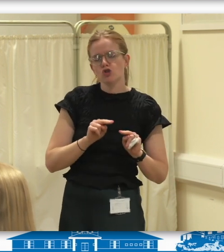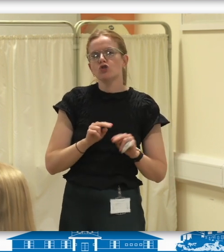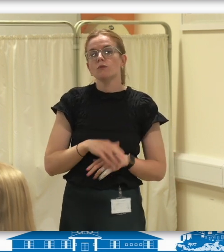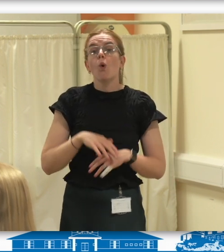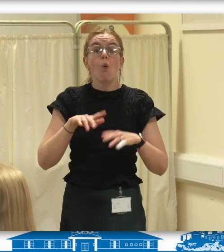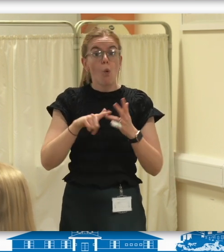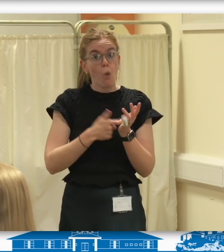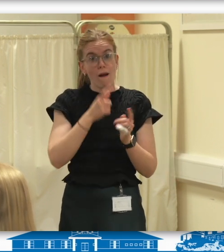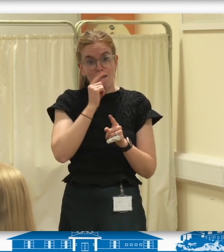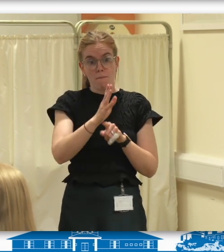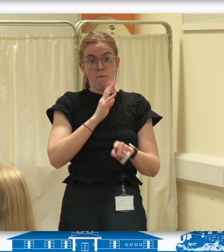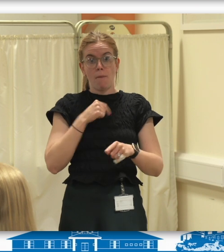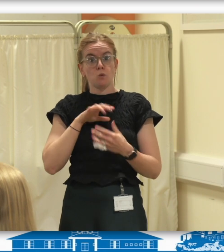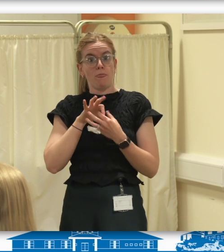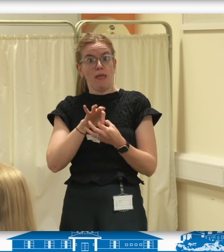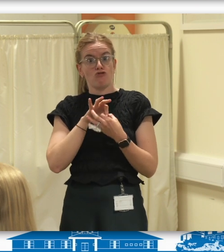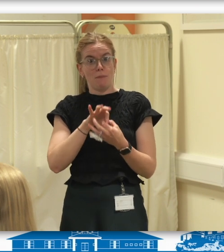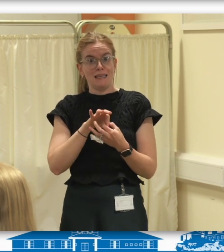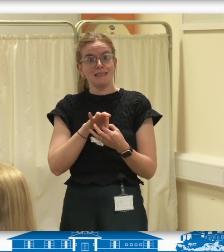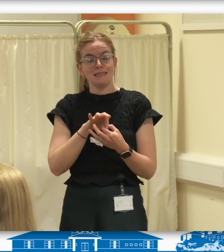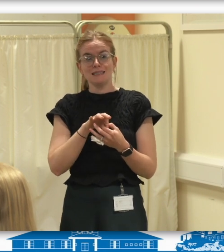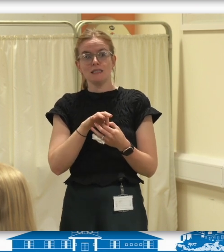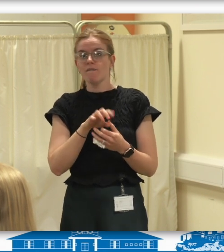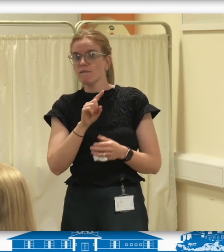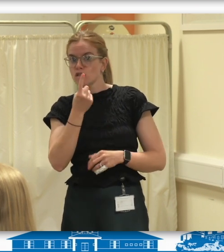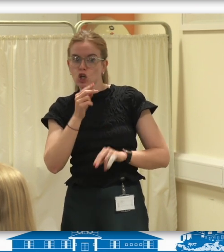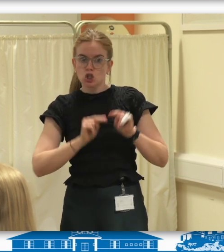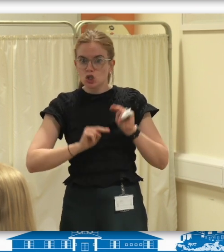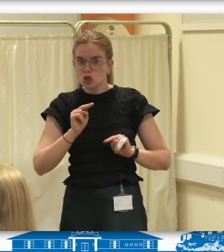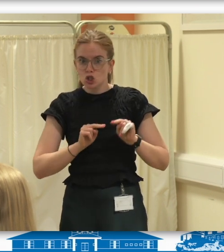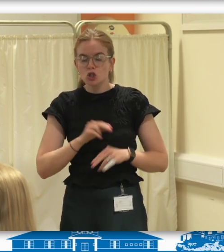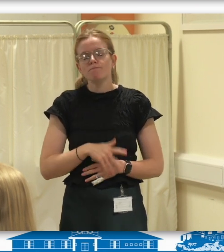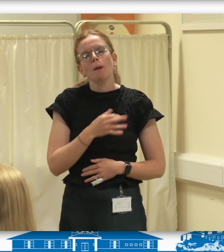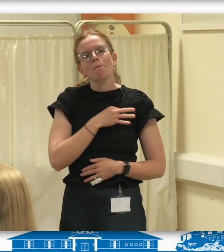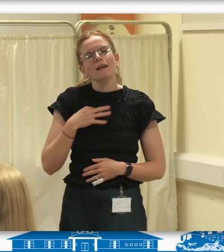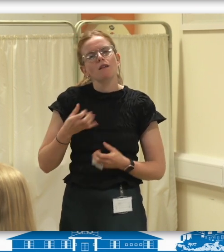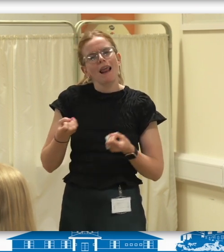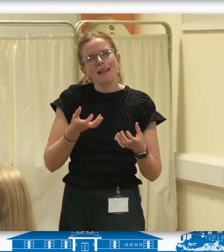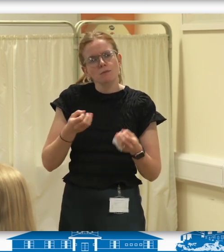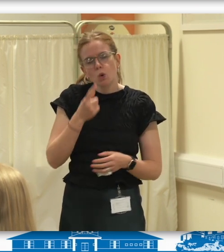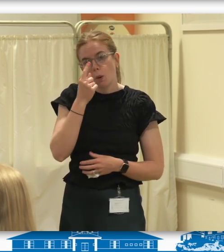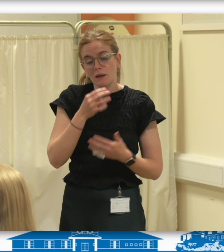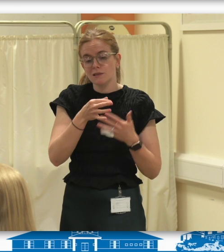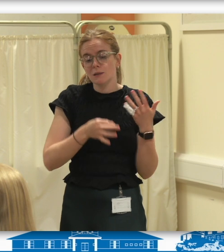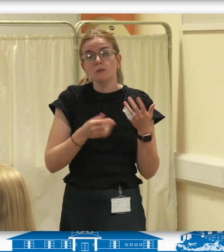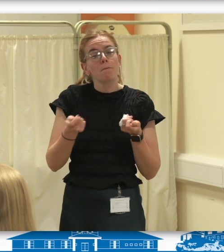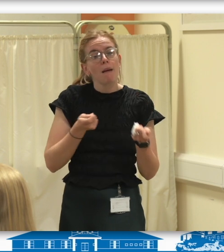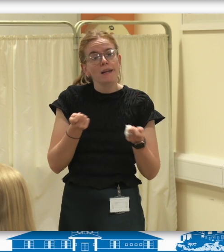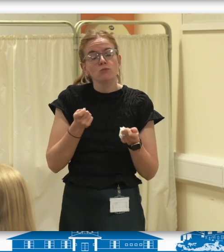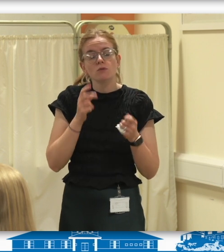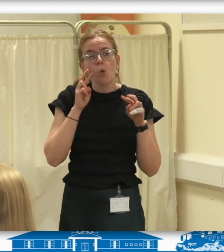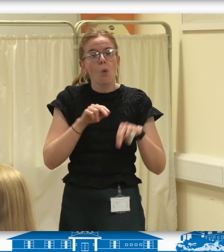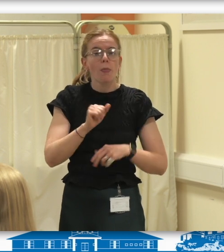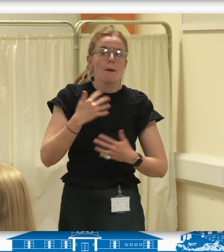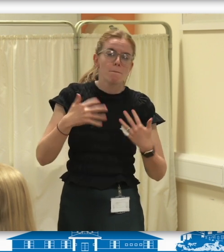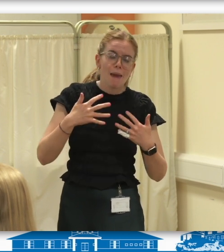to a therapist for their initial assessment. So the medical input may include symptom management, looking at pain or mood,